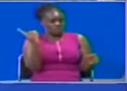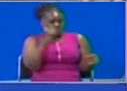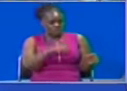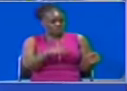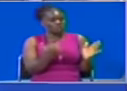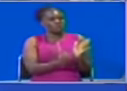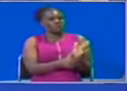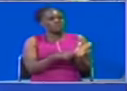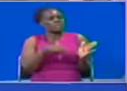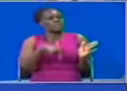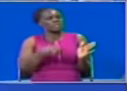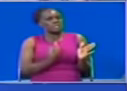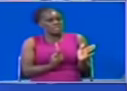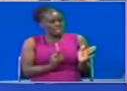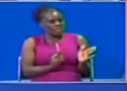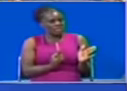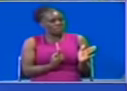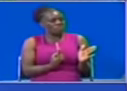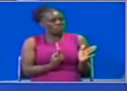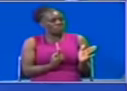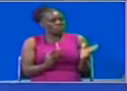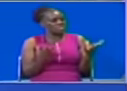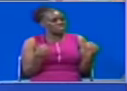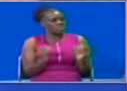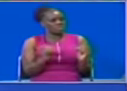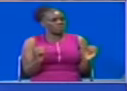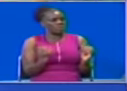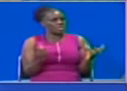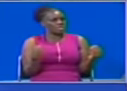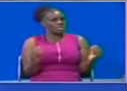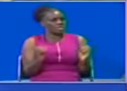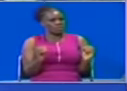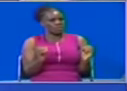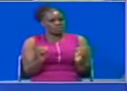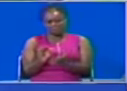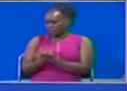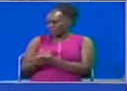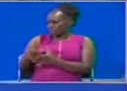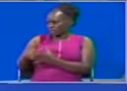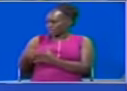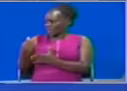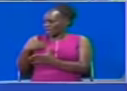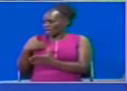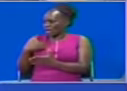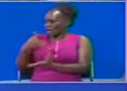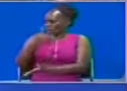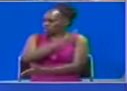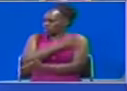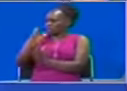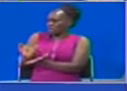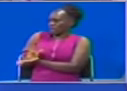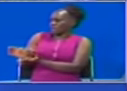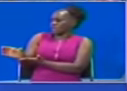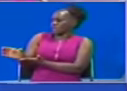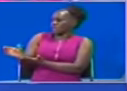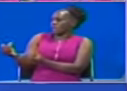crisis, we are not taking this lightly. All right. We are not taking it lightly. And then there's a doctor's fund. Are you aware that there's a